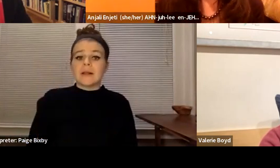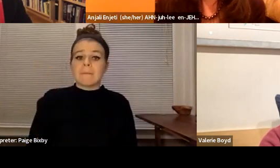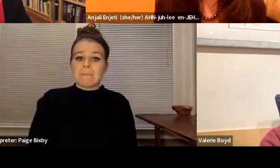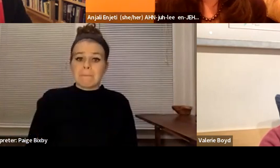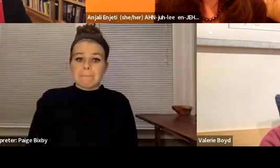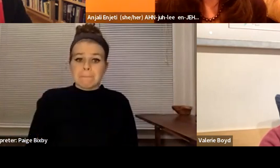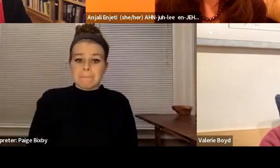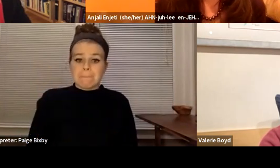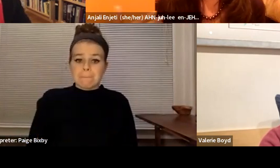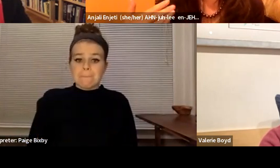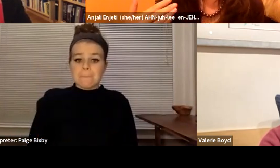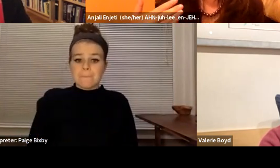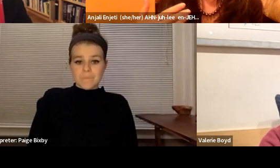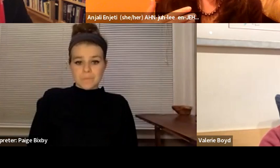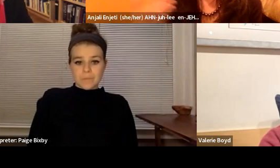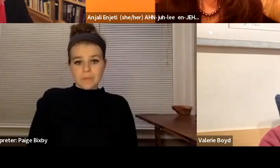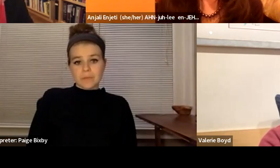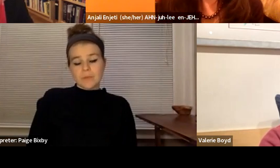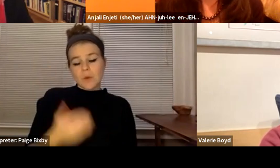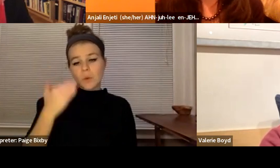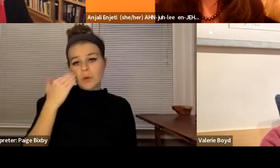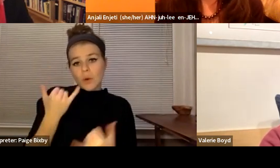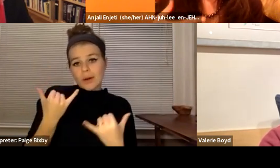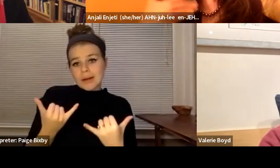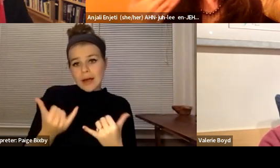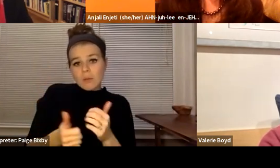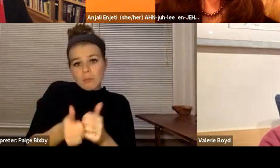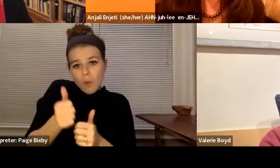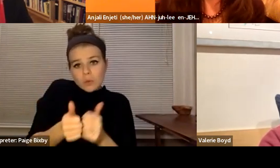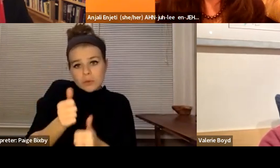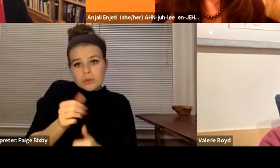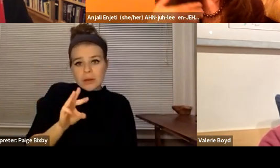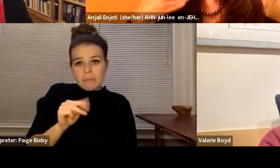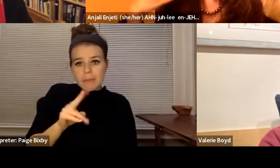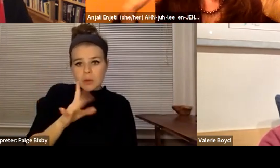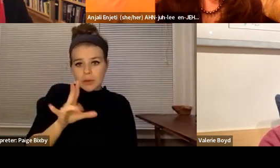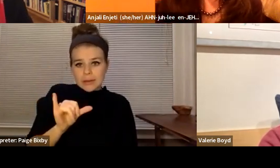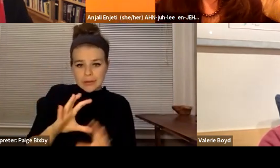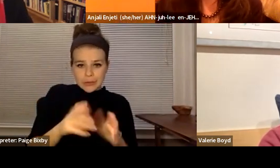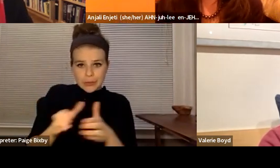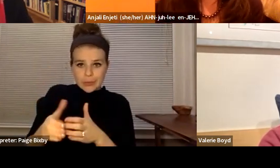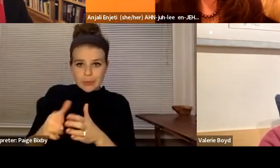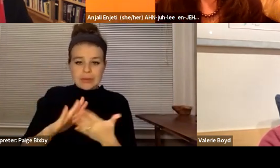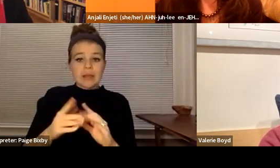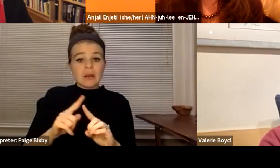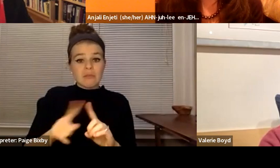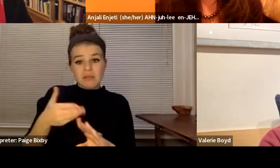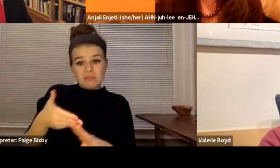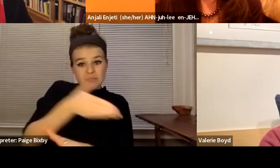was with the last sentence we know now is a majority minority city. But even before then, it was a very